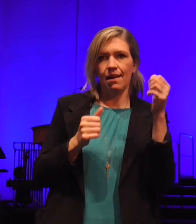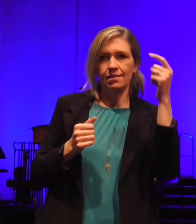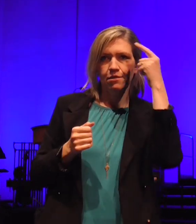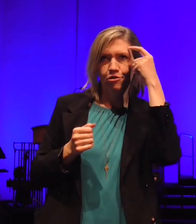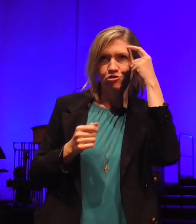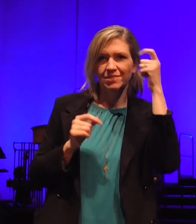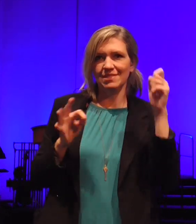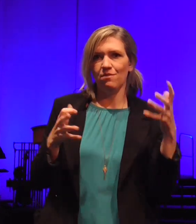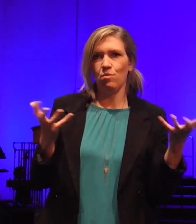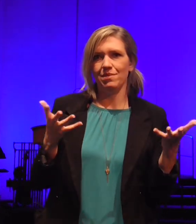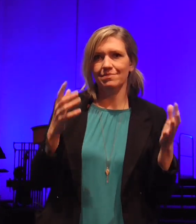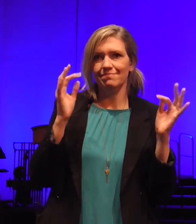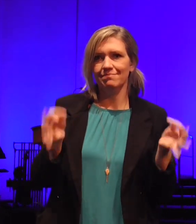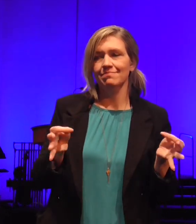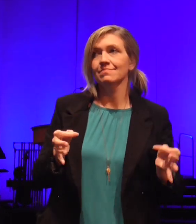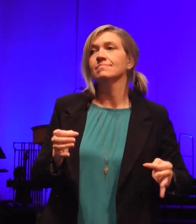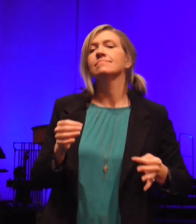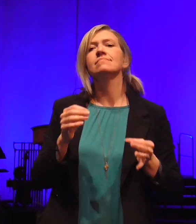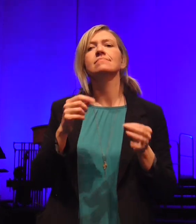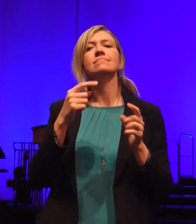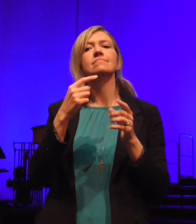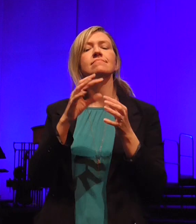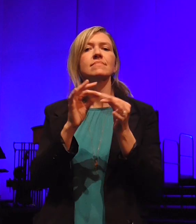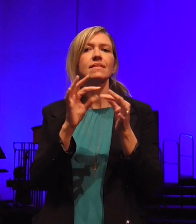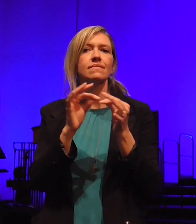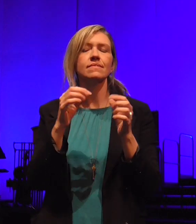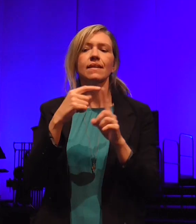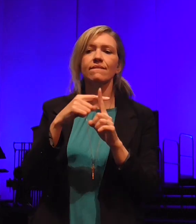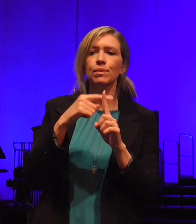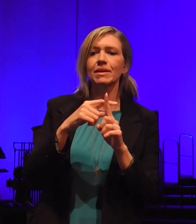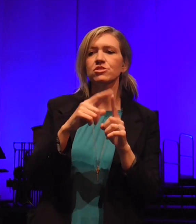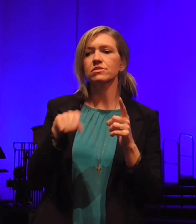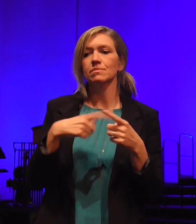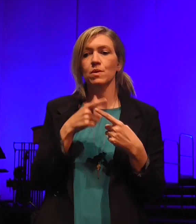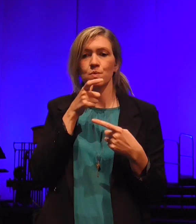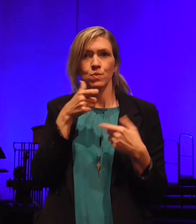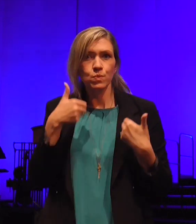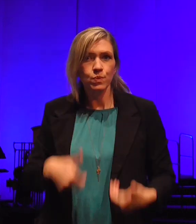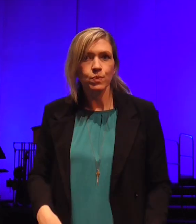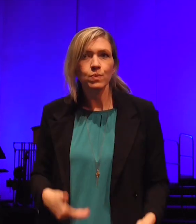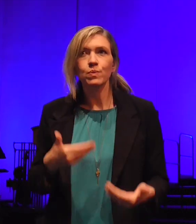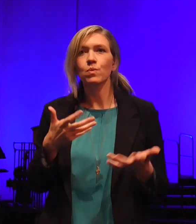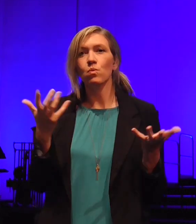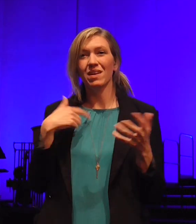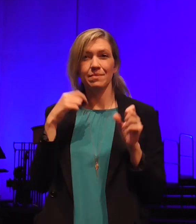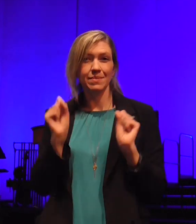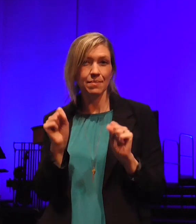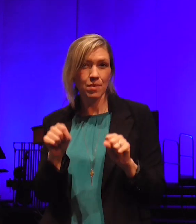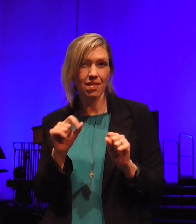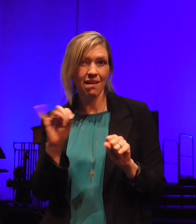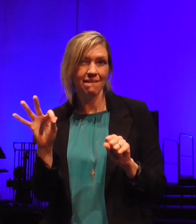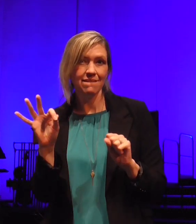are. Affirmations about who we are and what we're capable of.